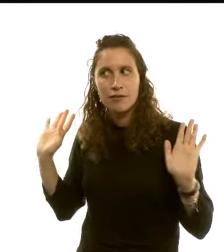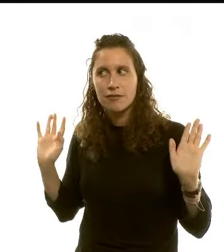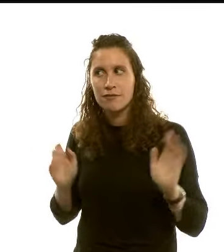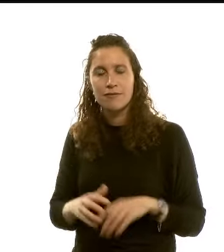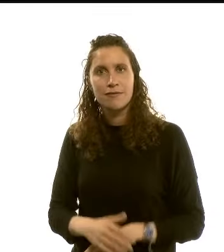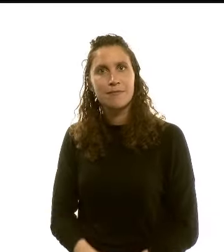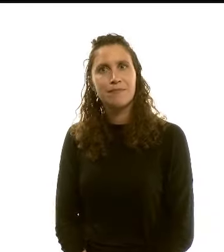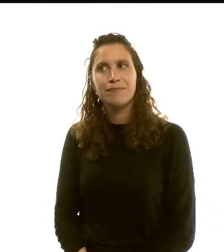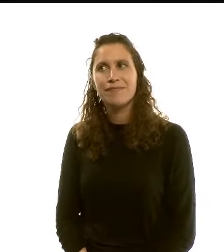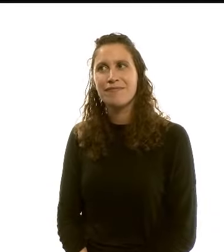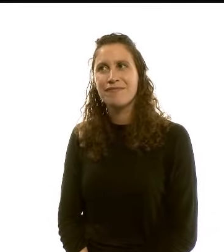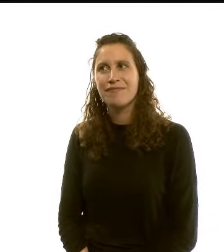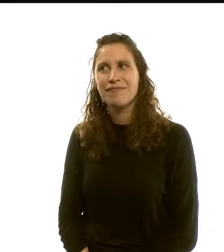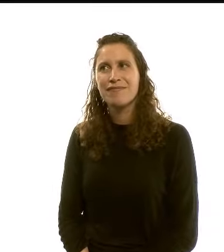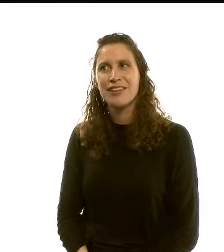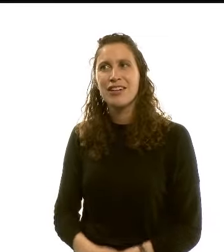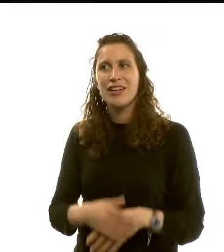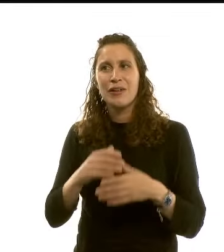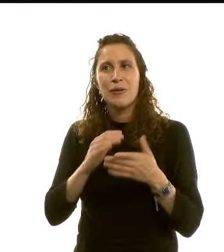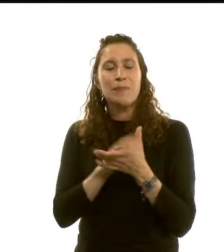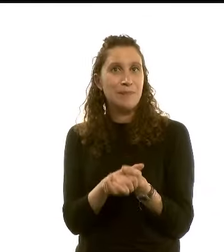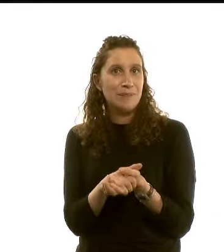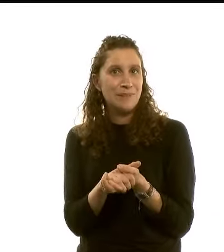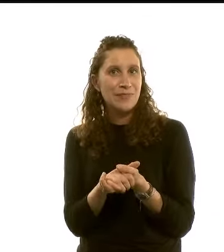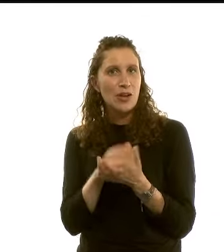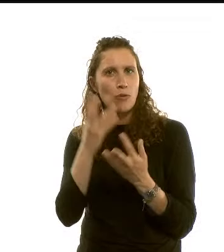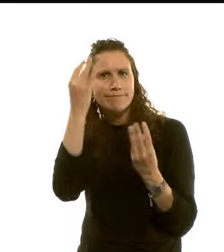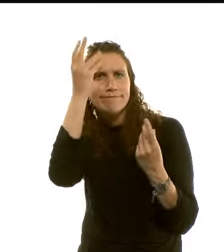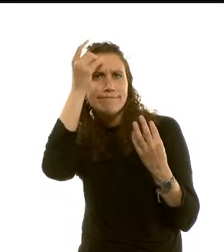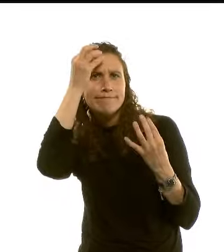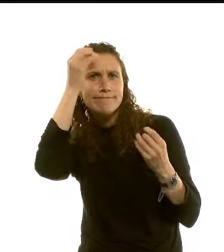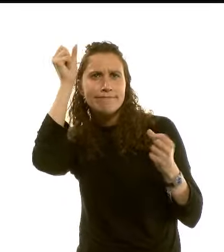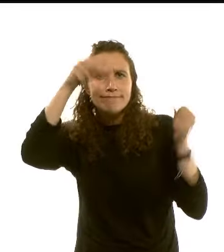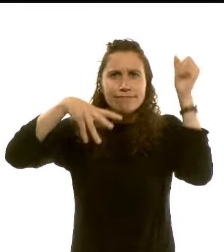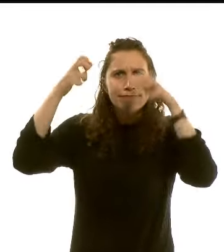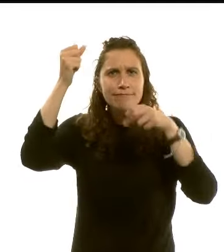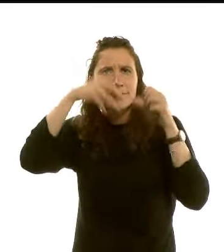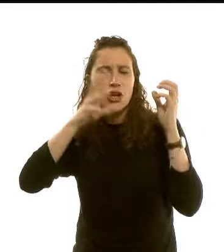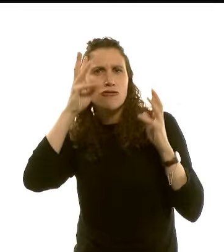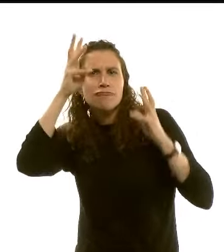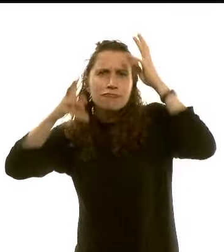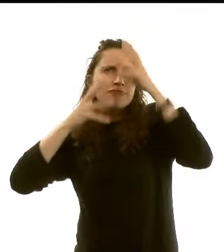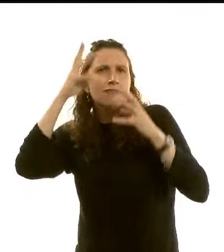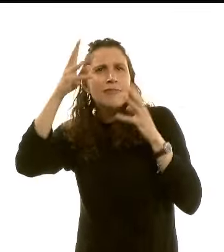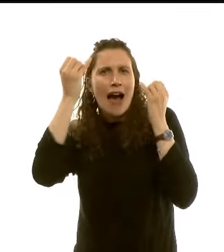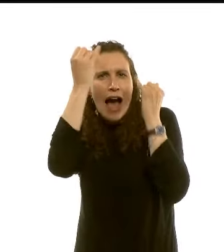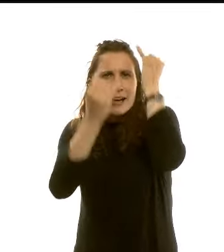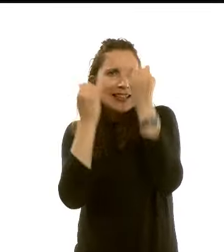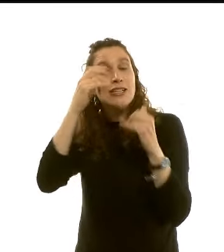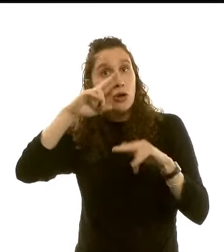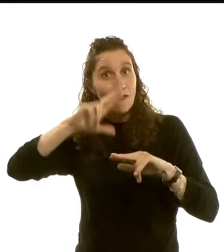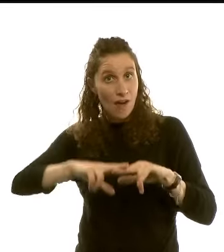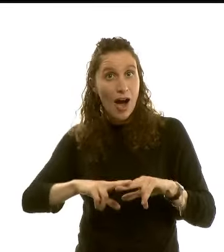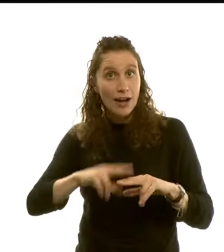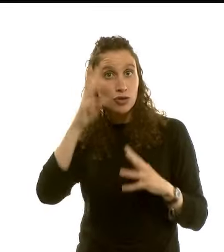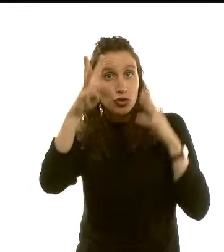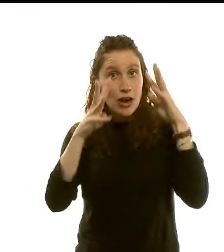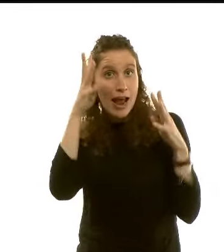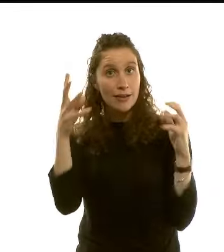Yeah, so through that brainstorming, we go crazy with ideas. I mean, it's so much fun to be creative